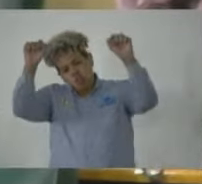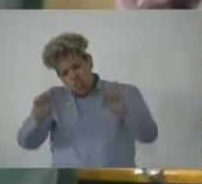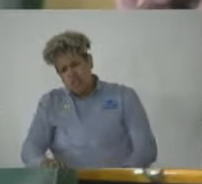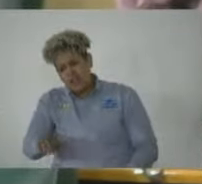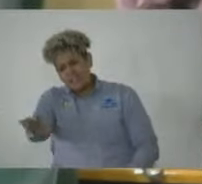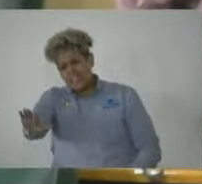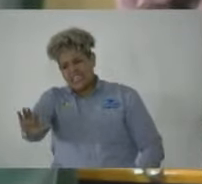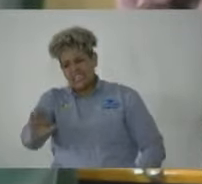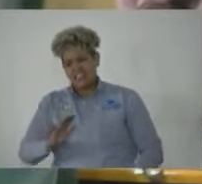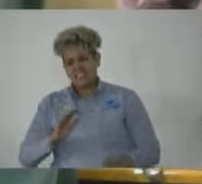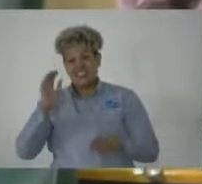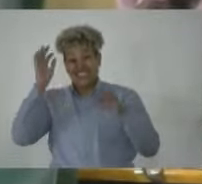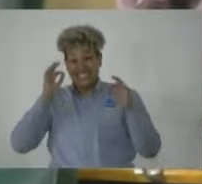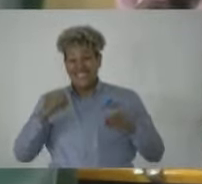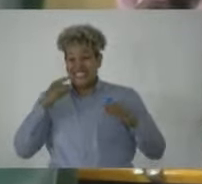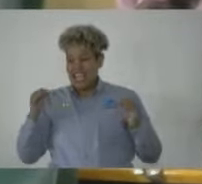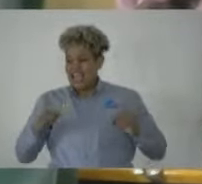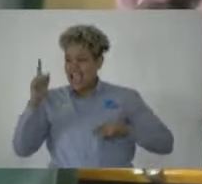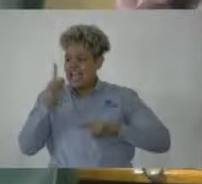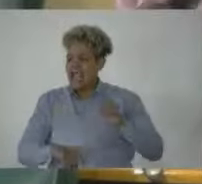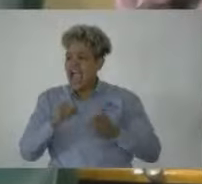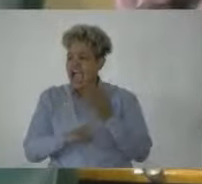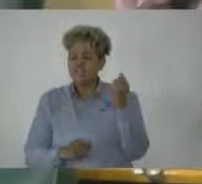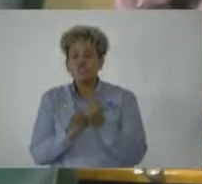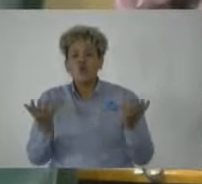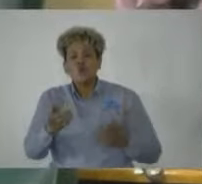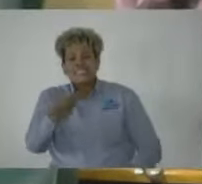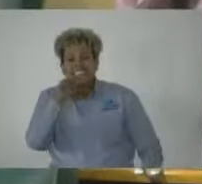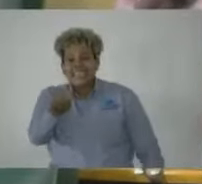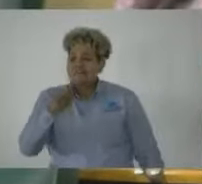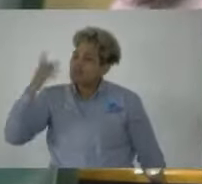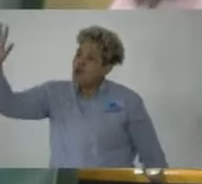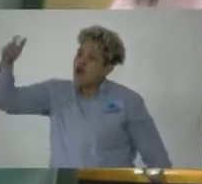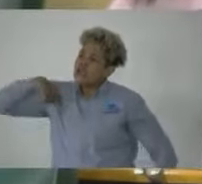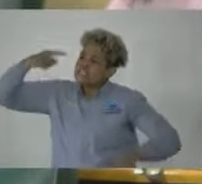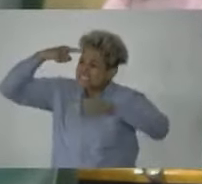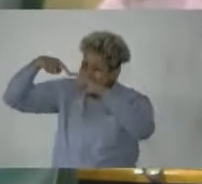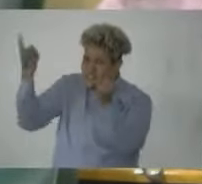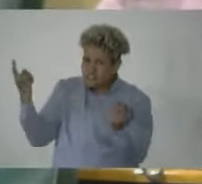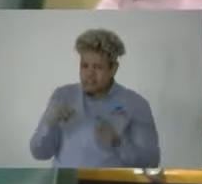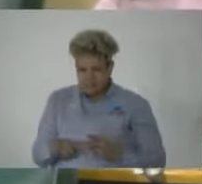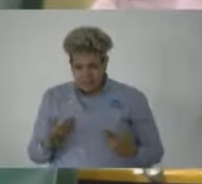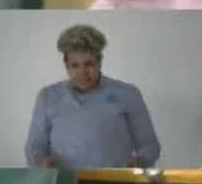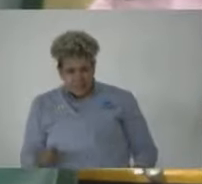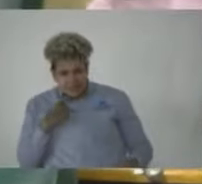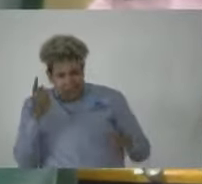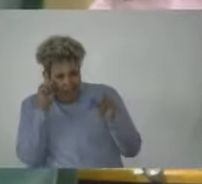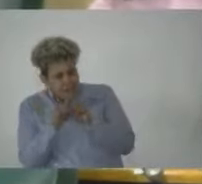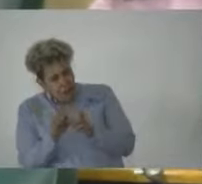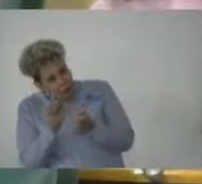him, Madam Speaker, and meant we cannot trust what he says unless Mark is present.